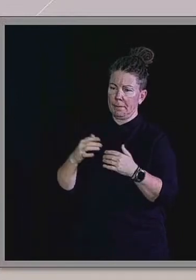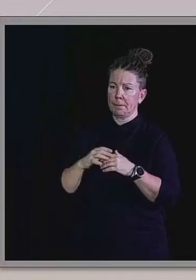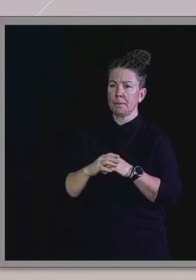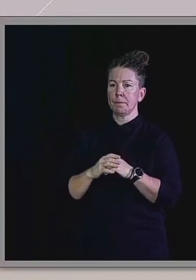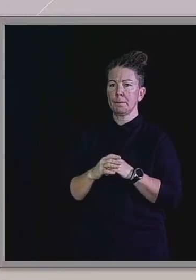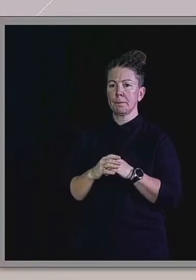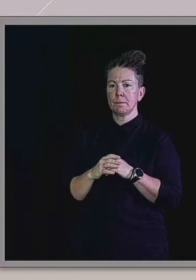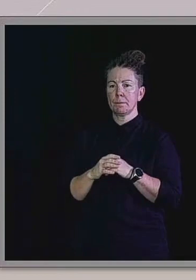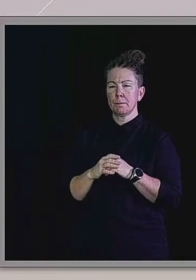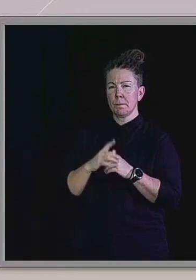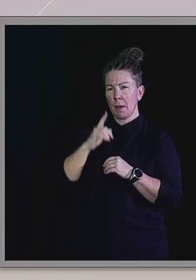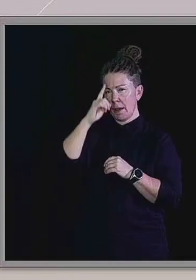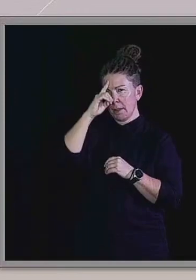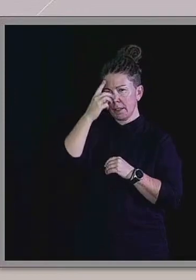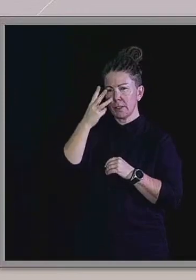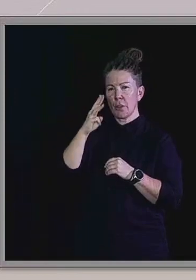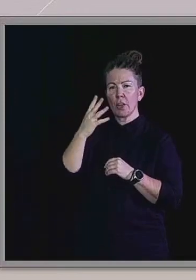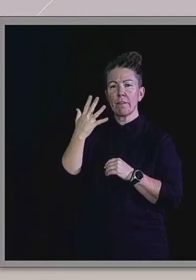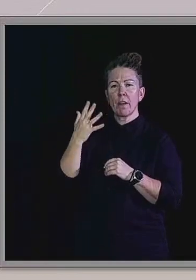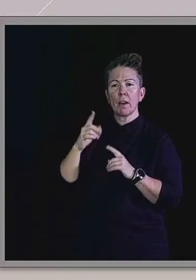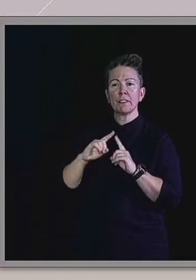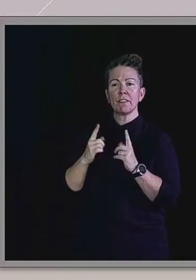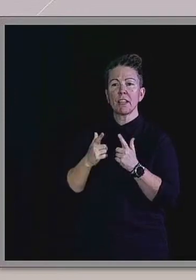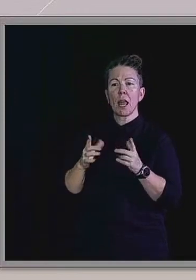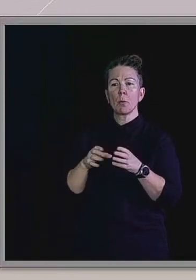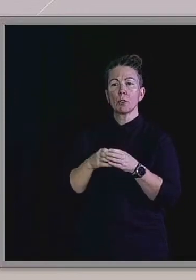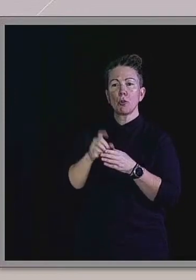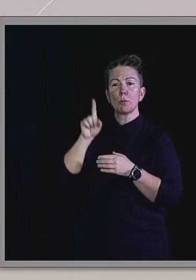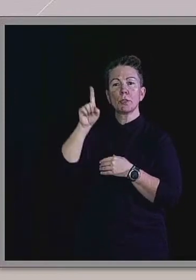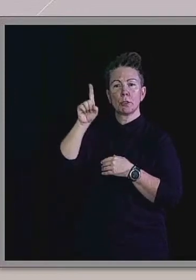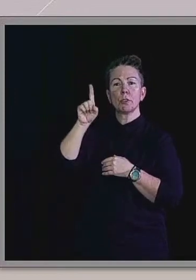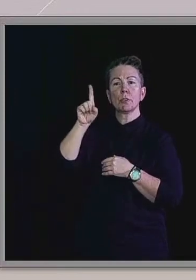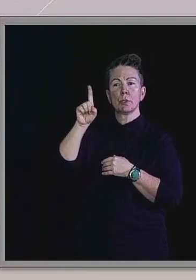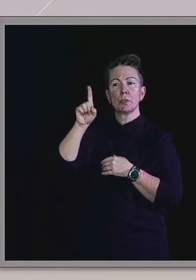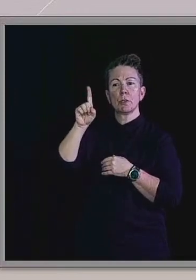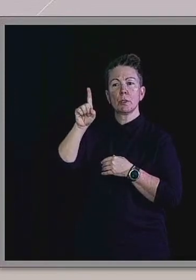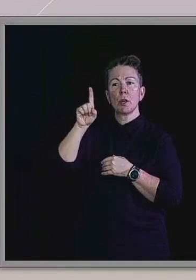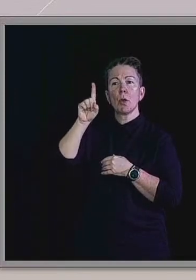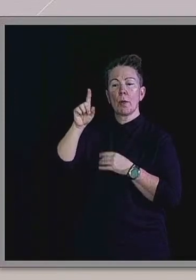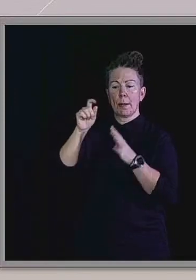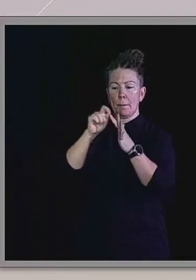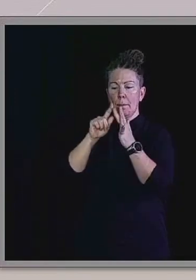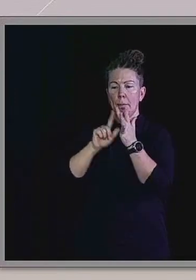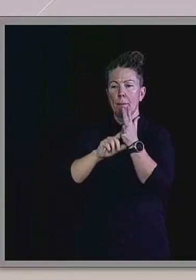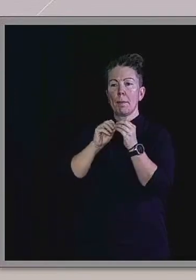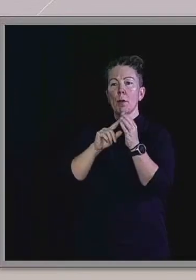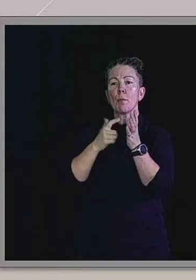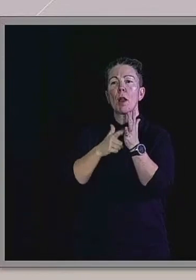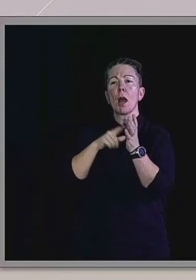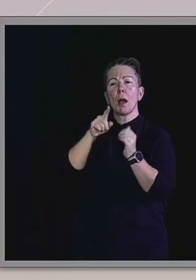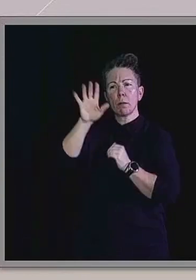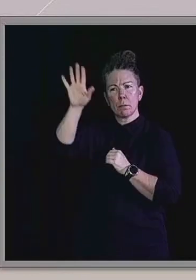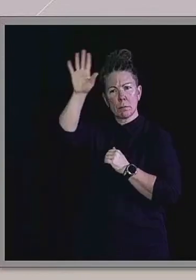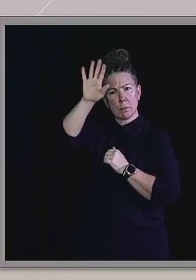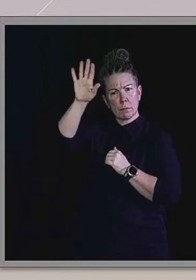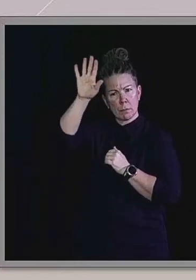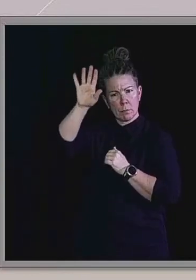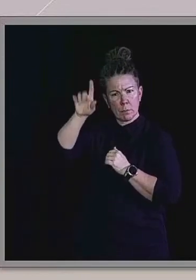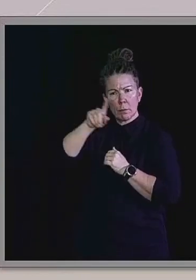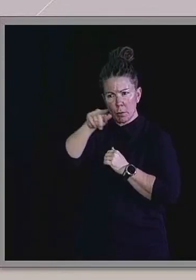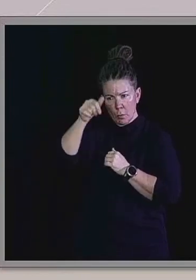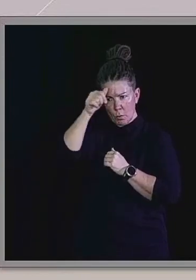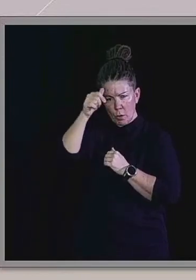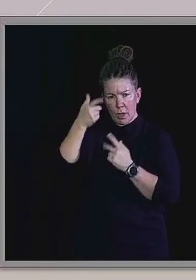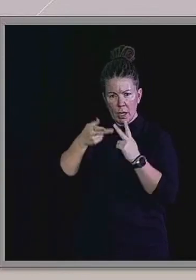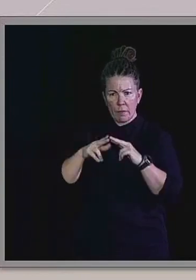close to 35, I think, different language groups. So we sit in the Pilbara region, if anyone have a geographical sort